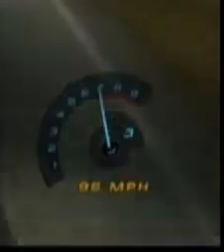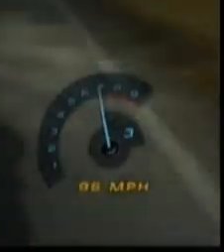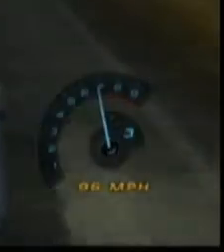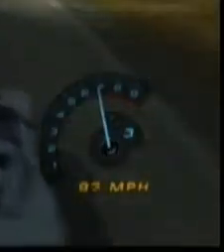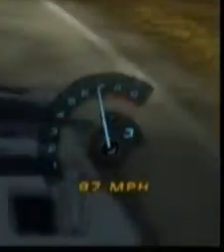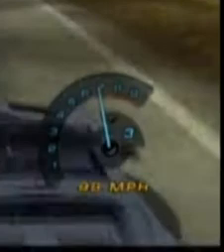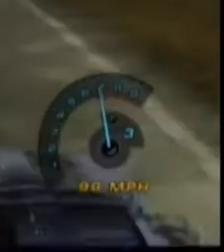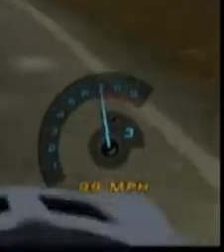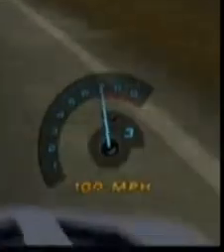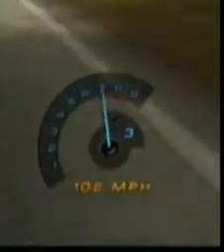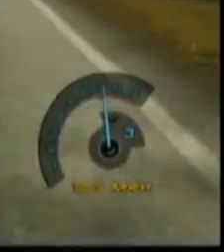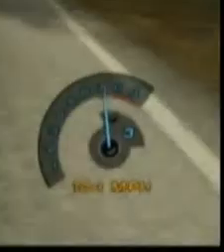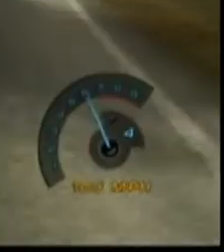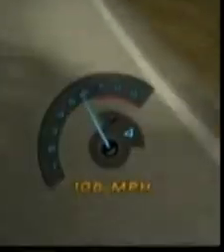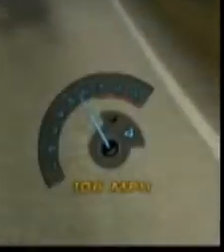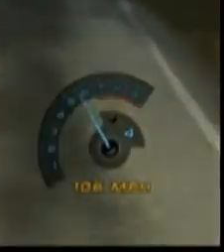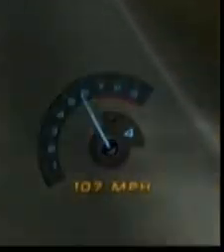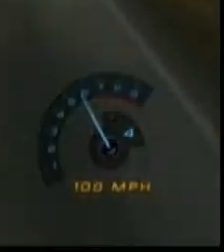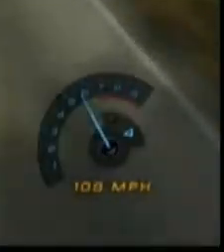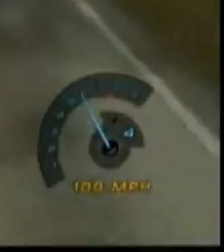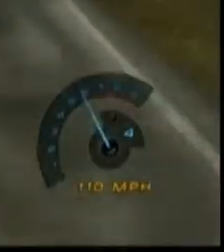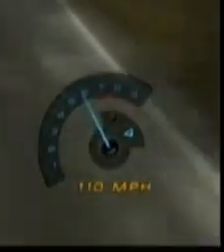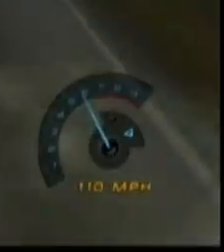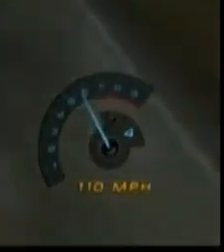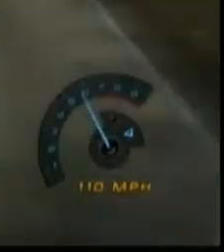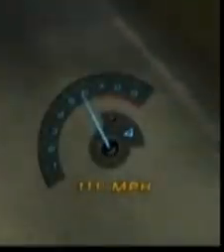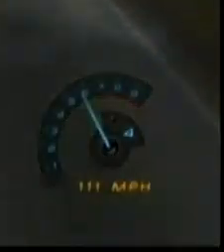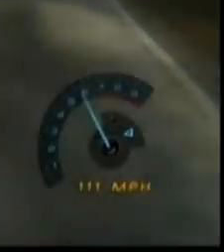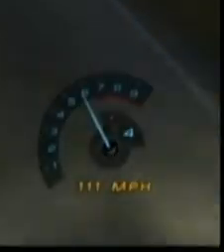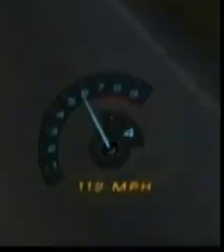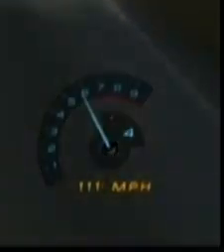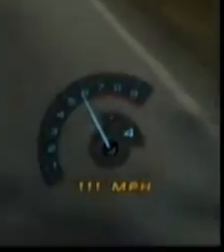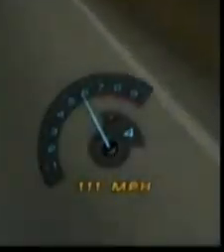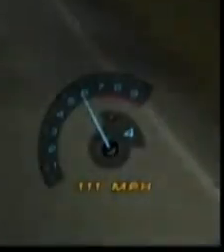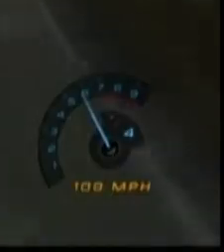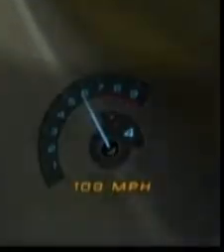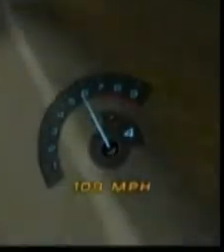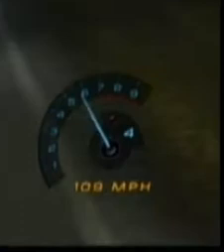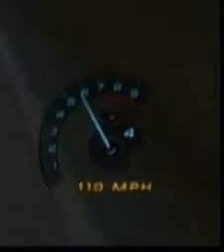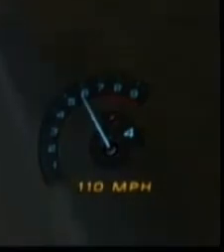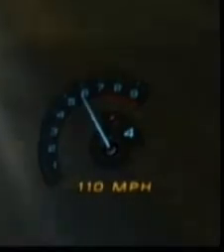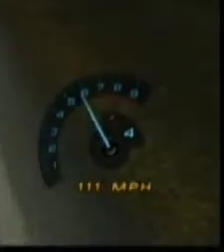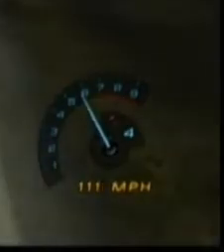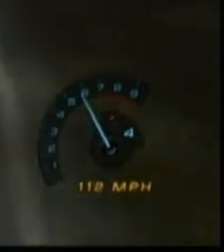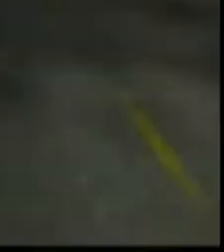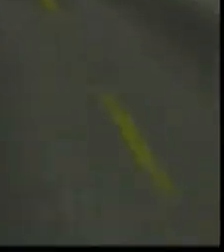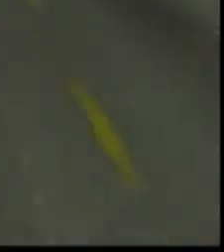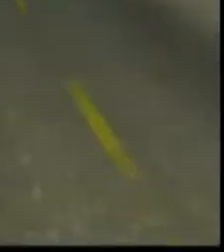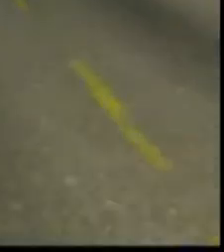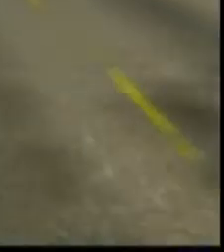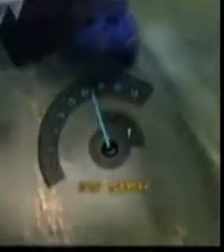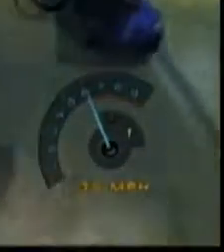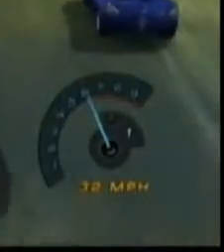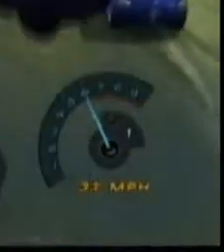a simulation. It's also a very old-fashioned type of game. There's no overall story as to why you're in a particular situation trying